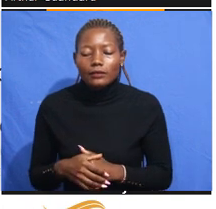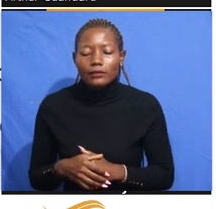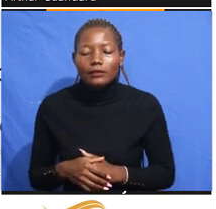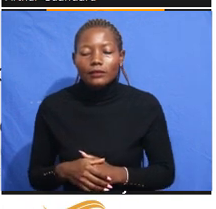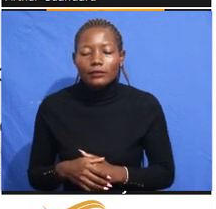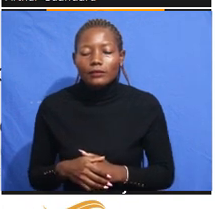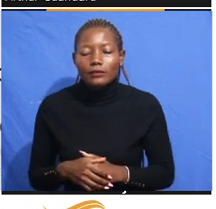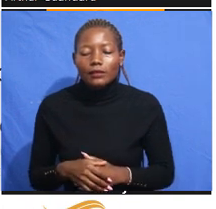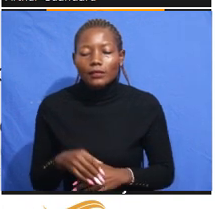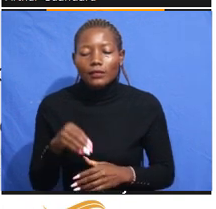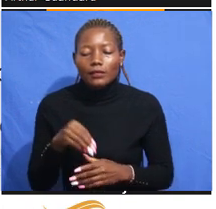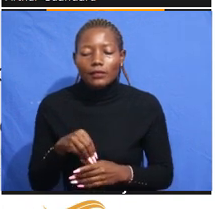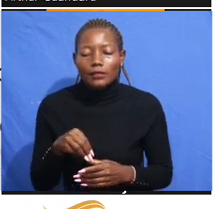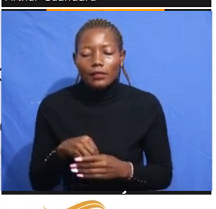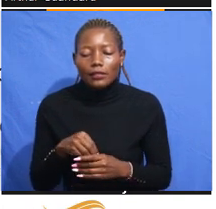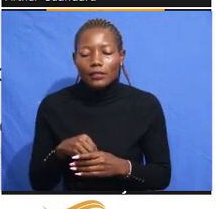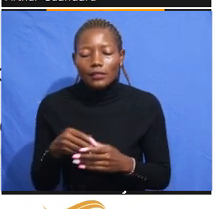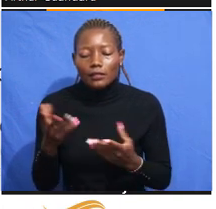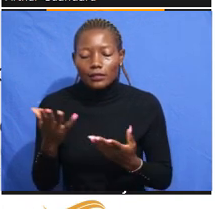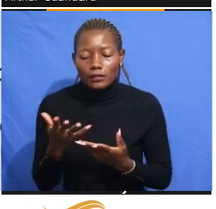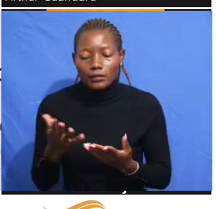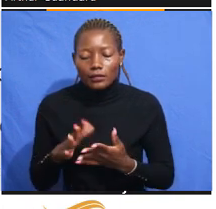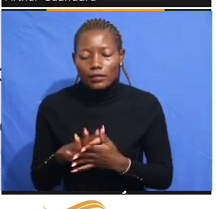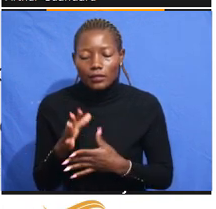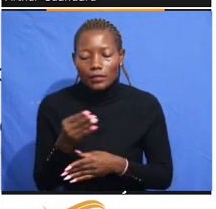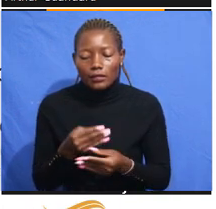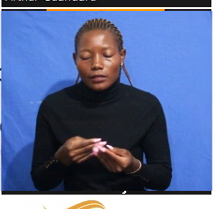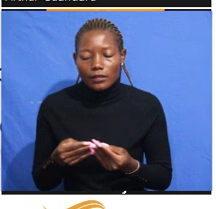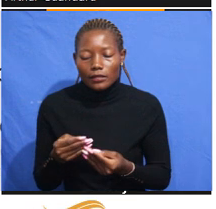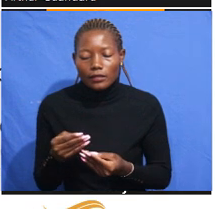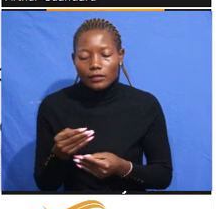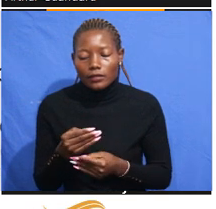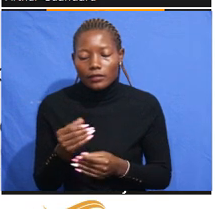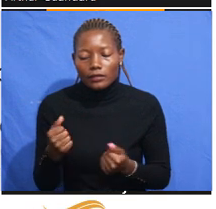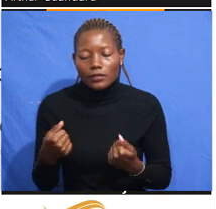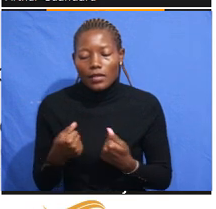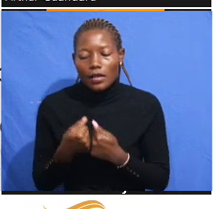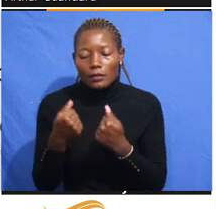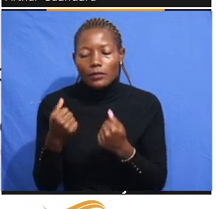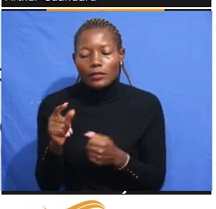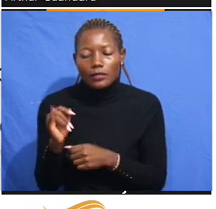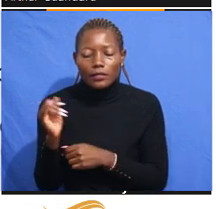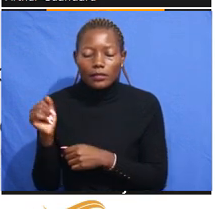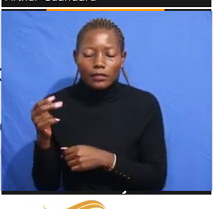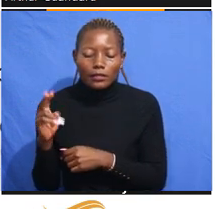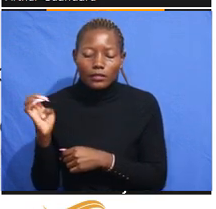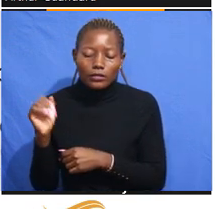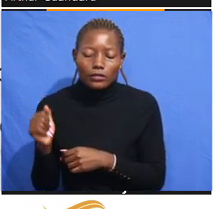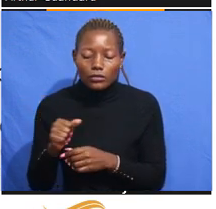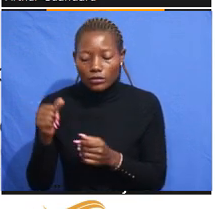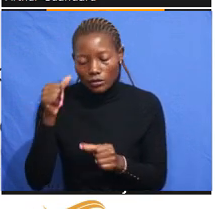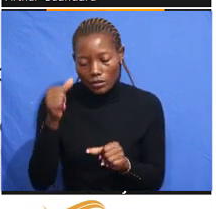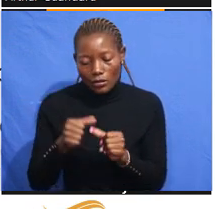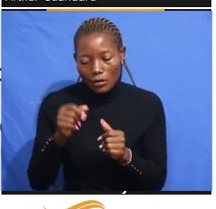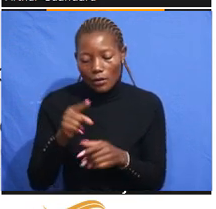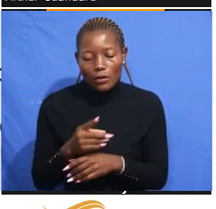Internal respiration is the exchange that is taking place now at the tissues. Remember, at the lungs, we want oxygen